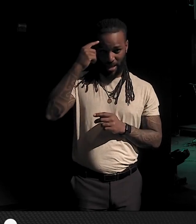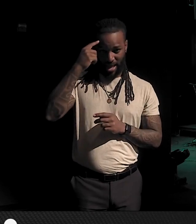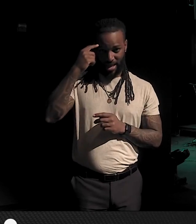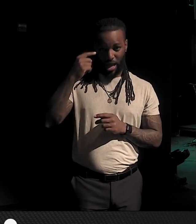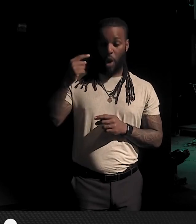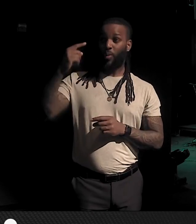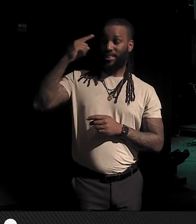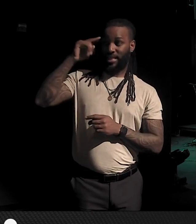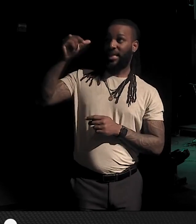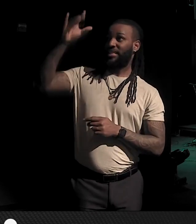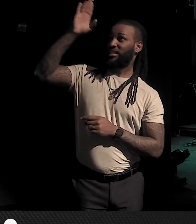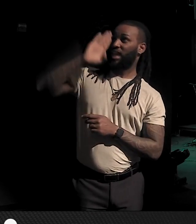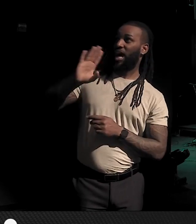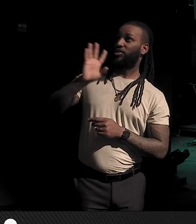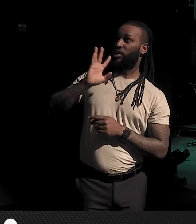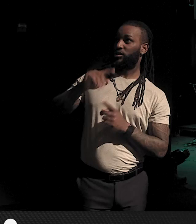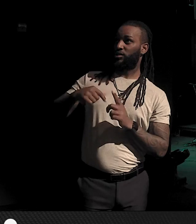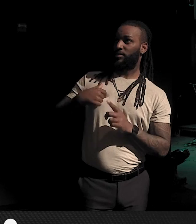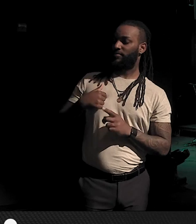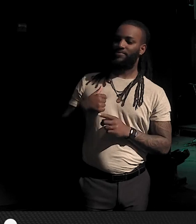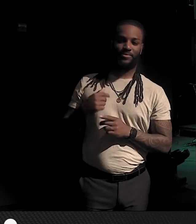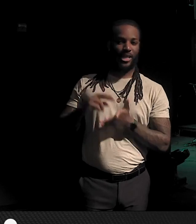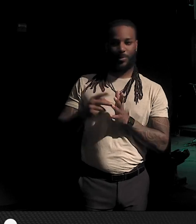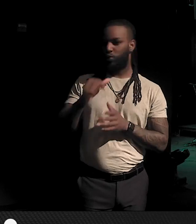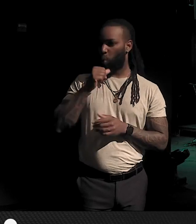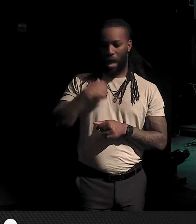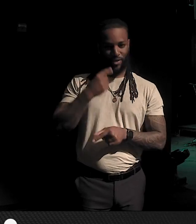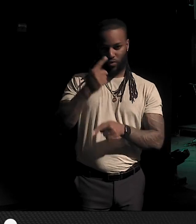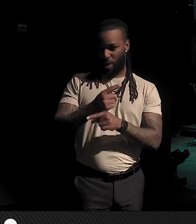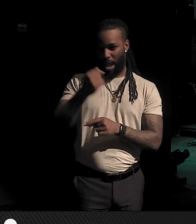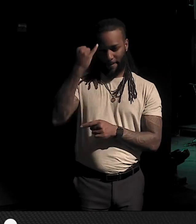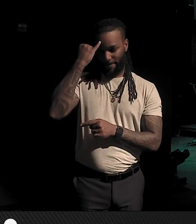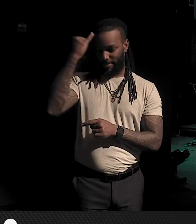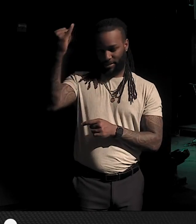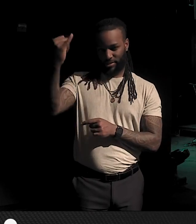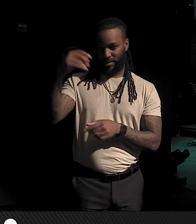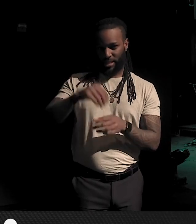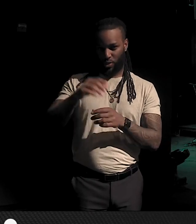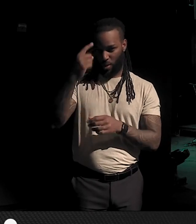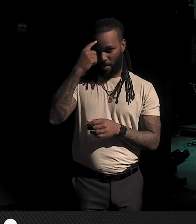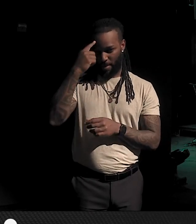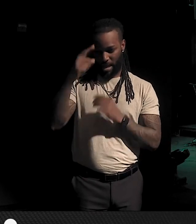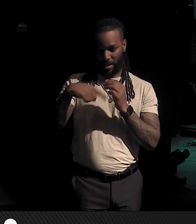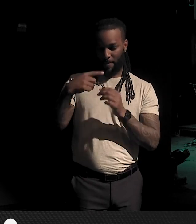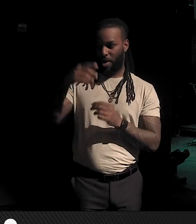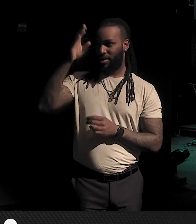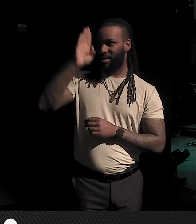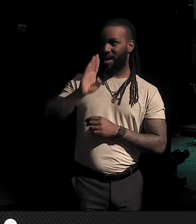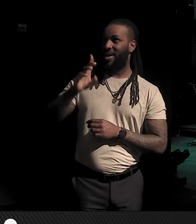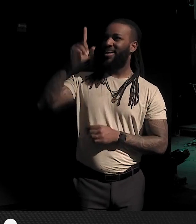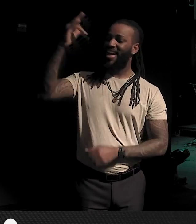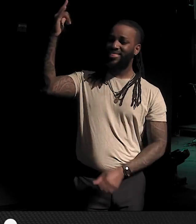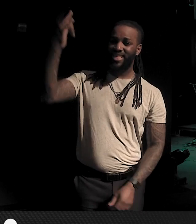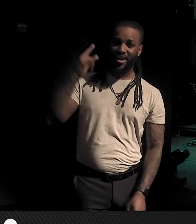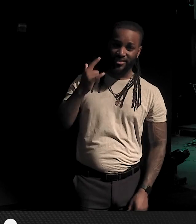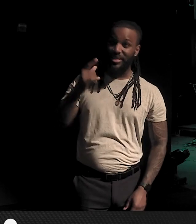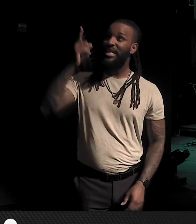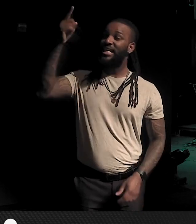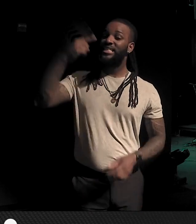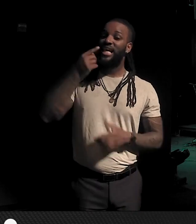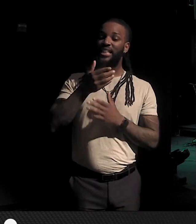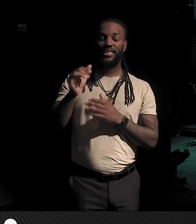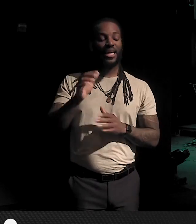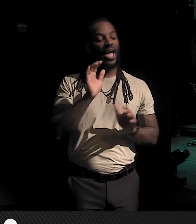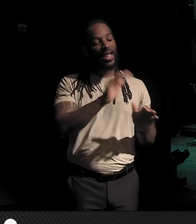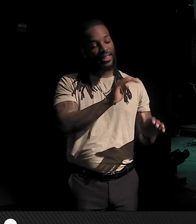them to God, then we don't have the right picture. It's the reason we got to get the Bible explained. He loves me. So he's saying things like,